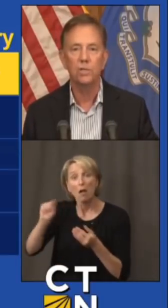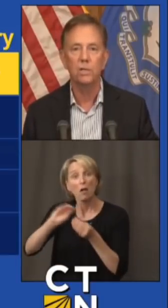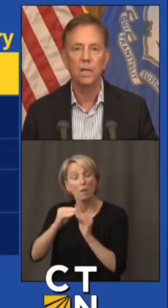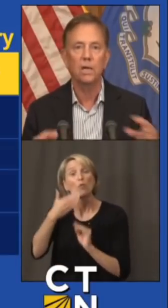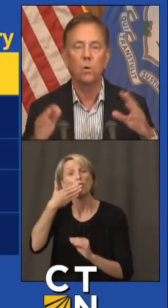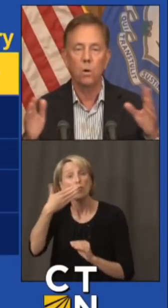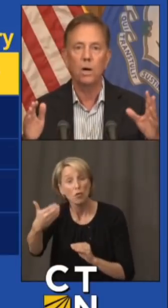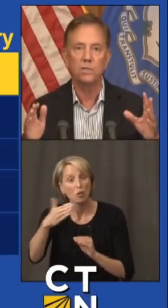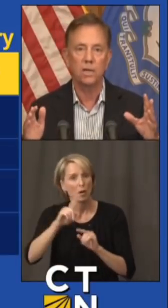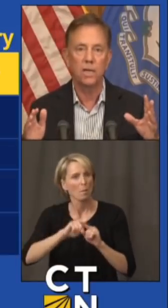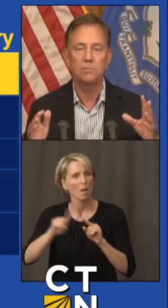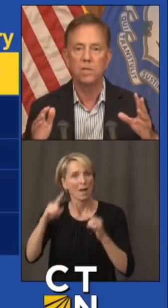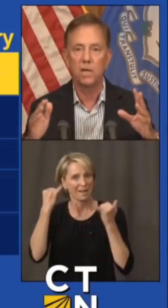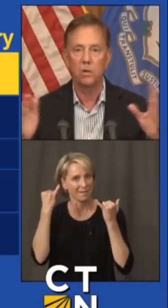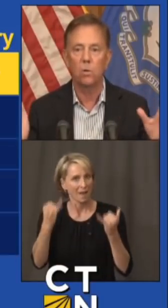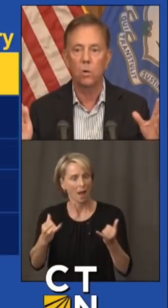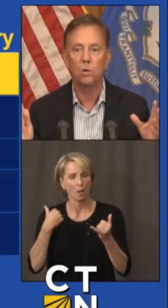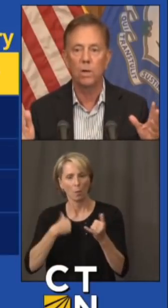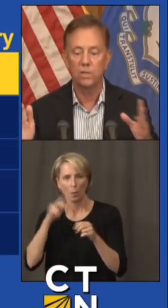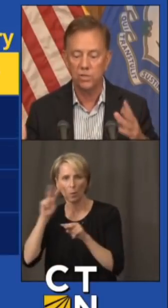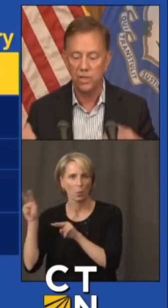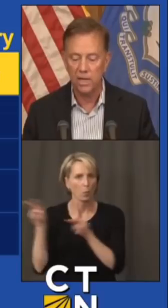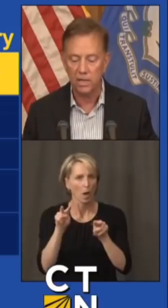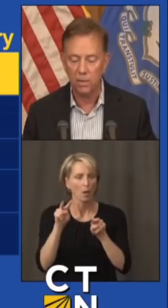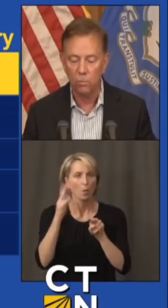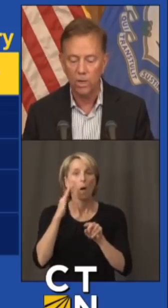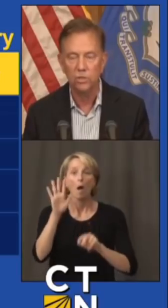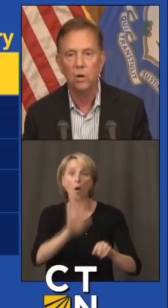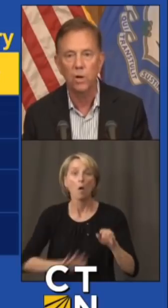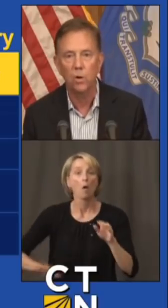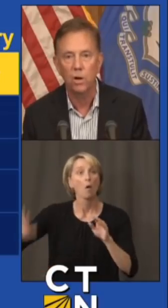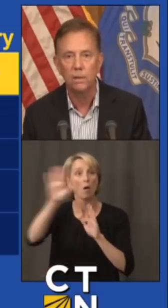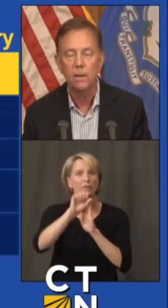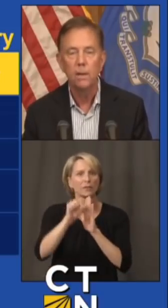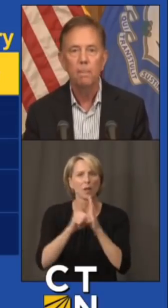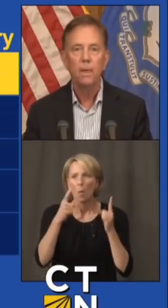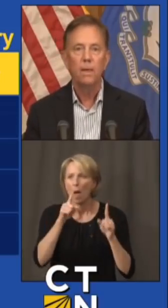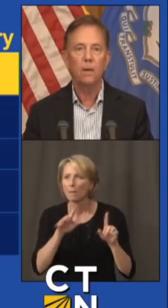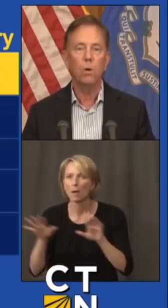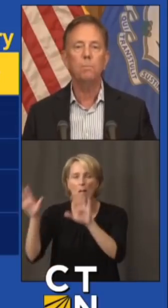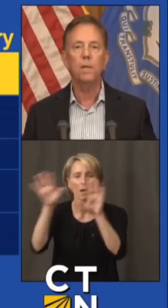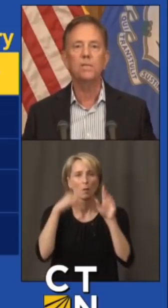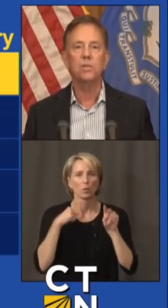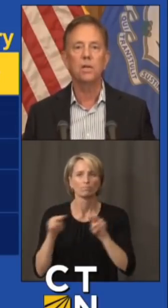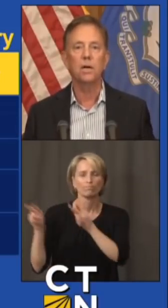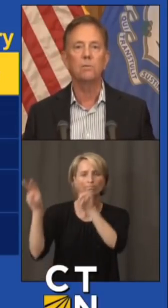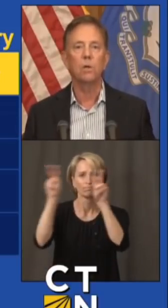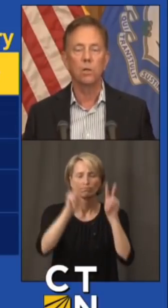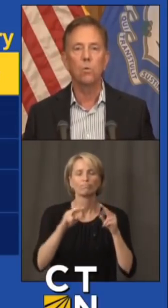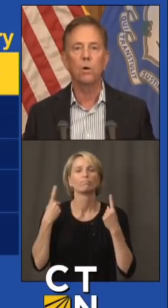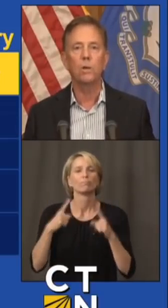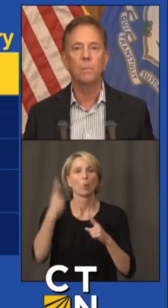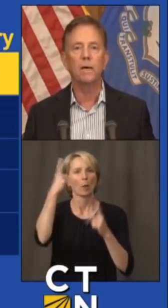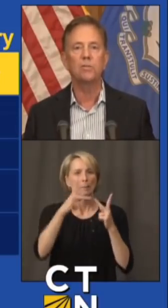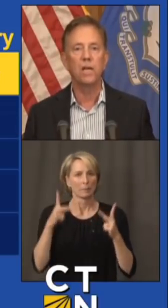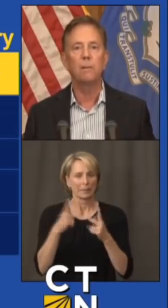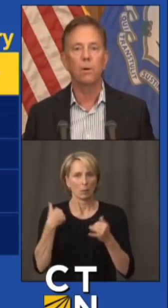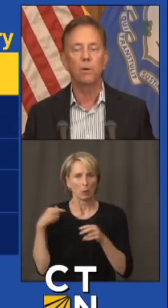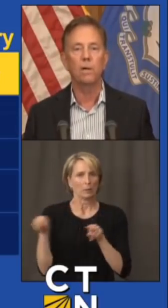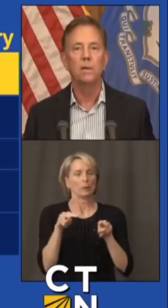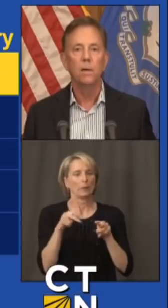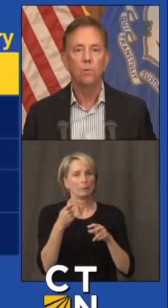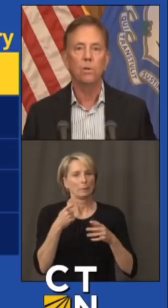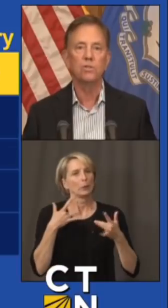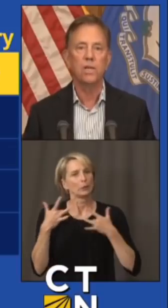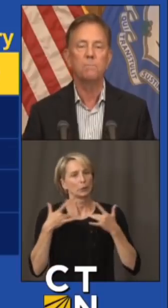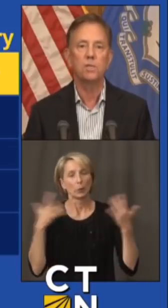been watching like a hawk, as I keep saying, all around the state what is going on. And one place that we're a little worried about is